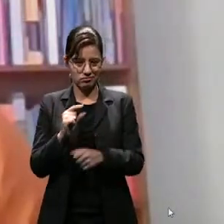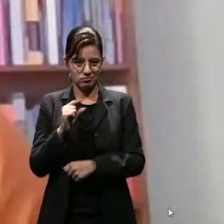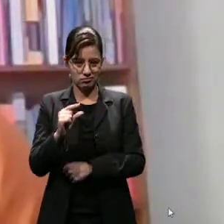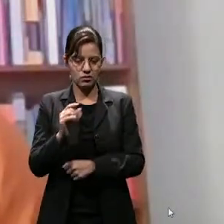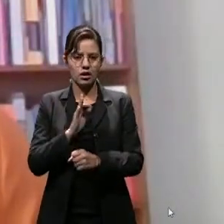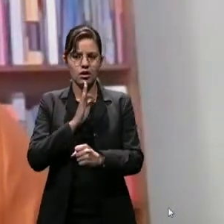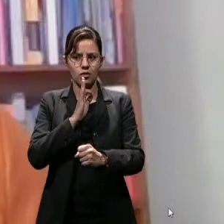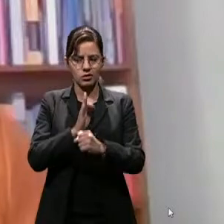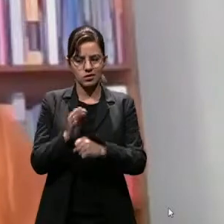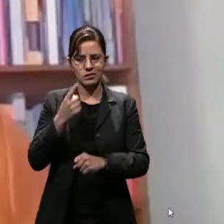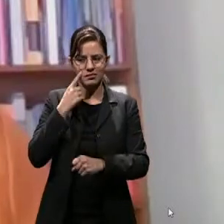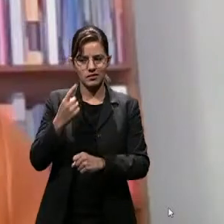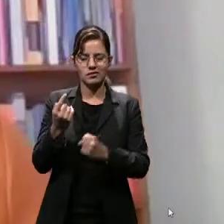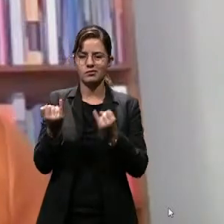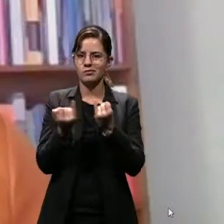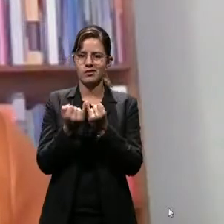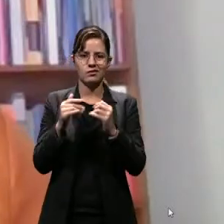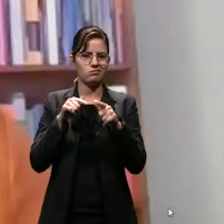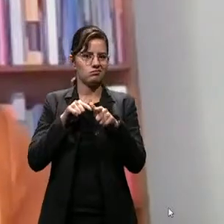and they still are.